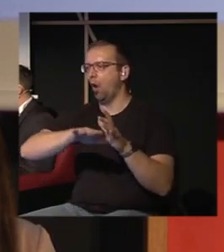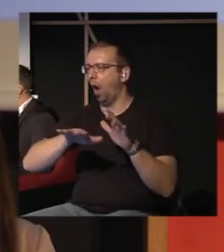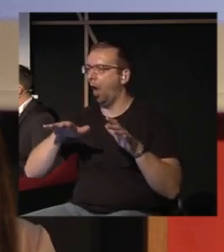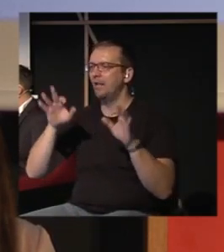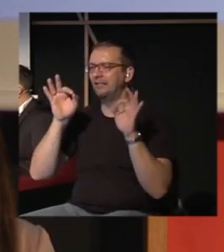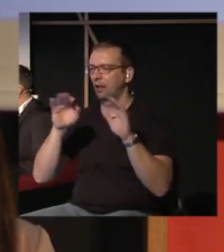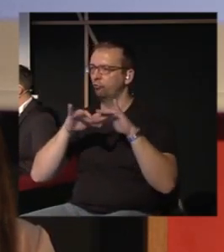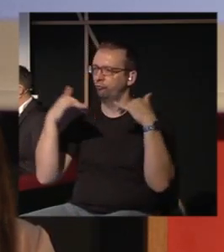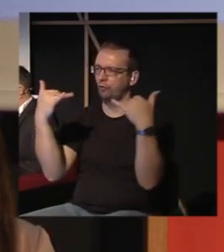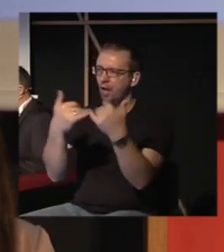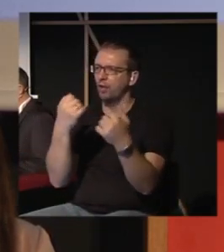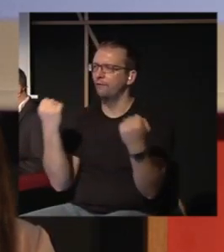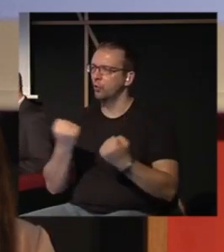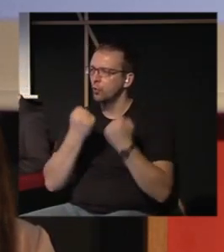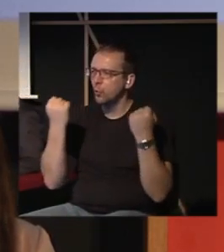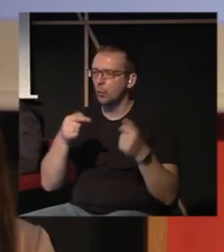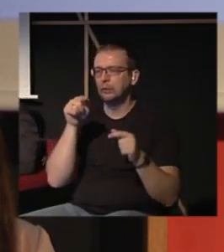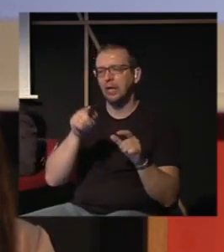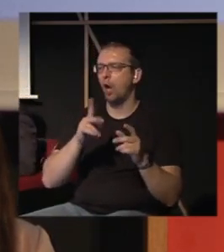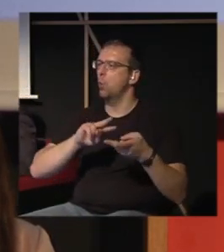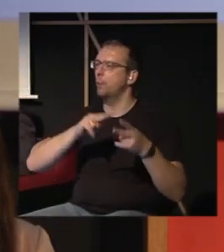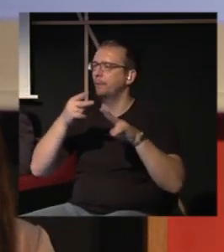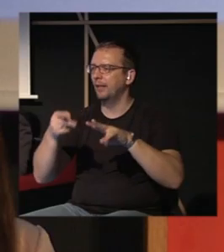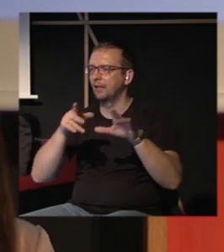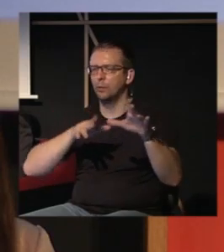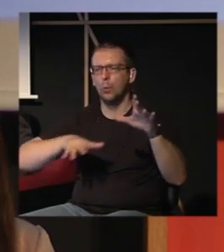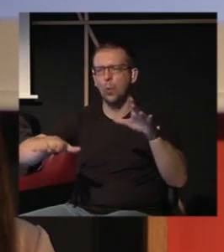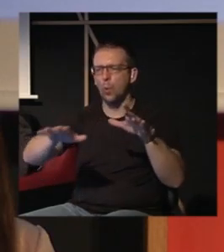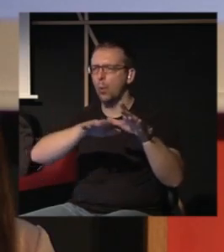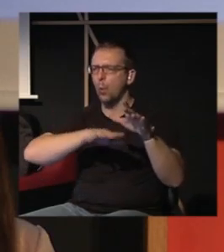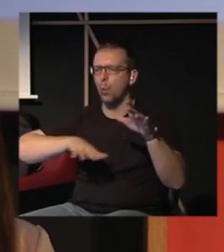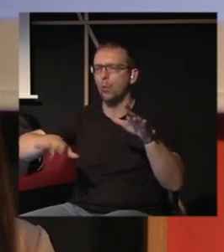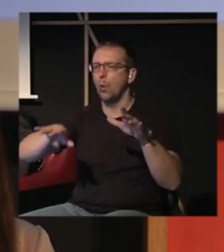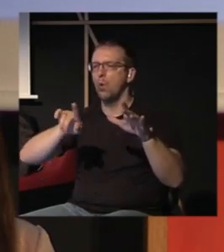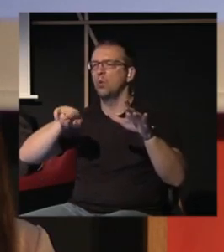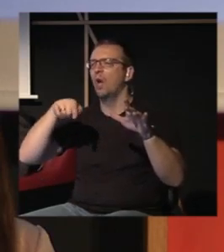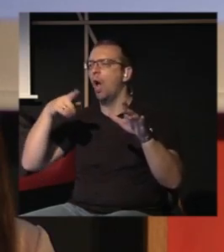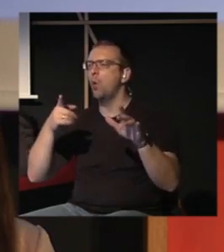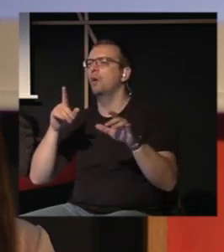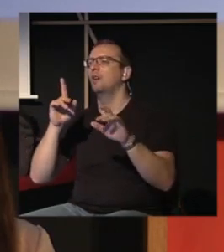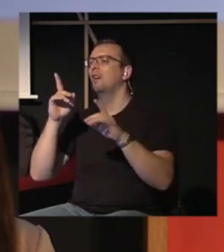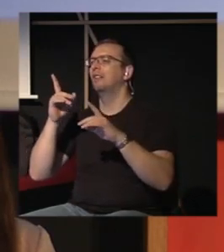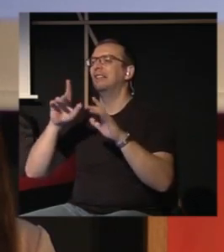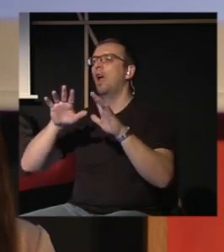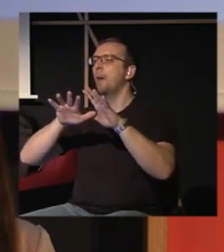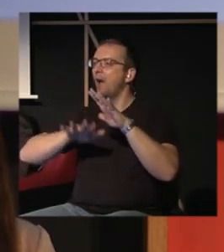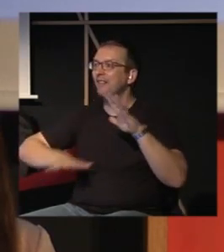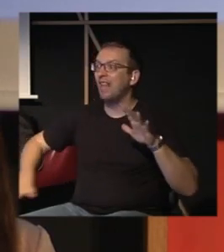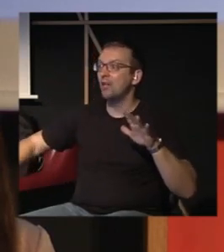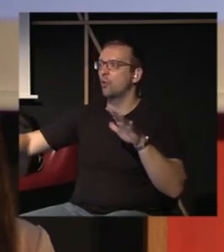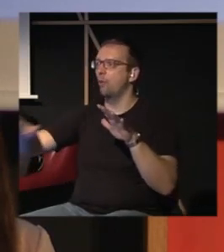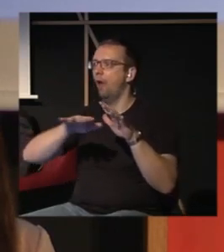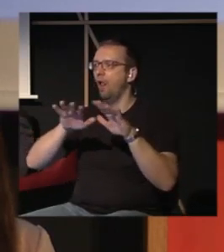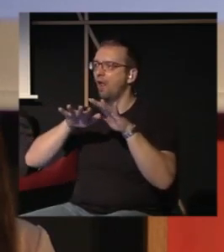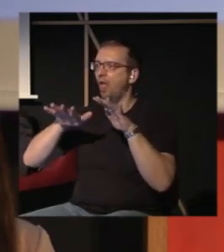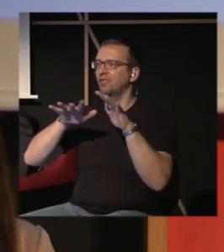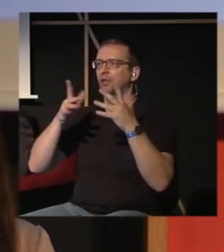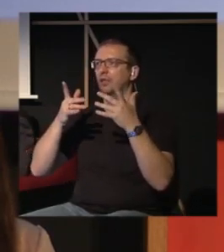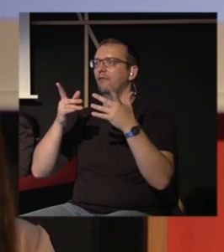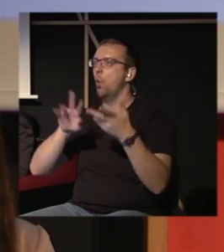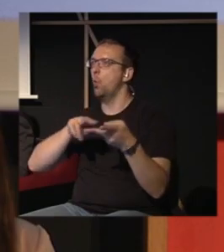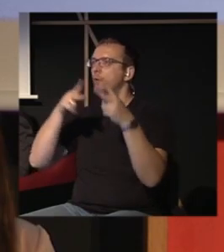your club, and with integration of disabled people. But I think it's not the same for every country and